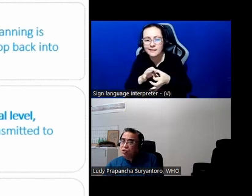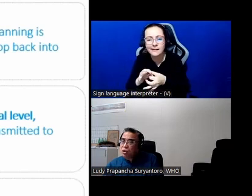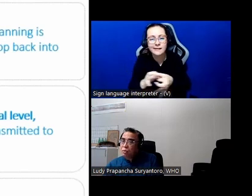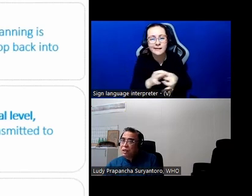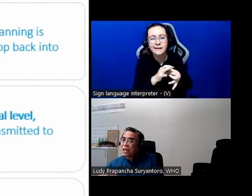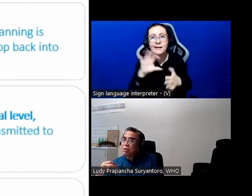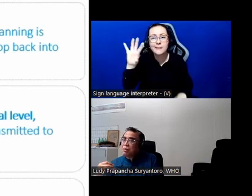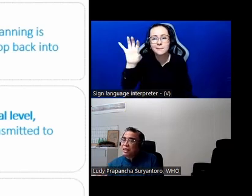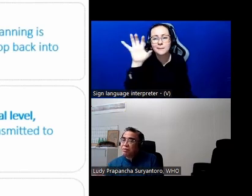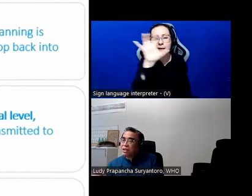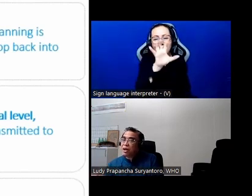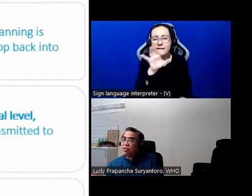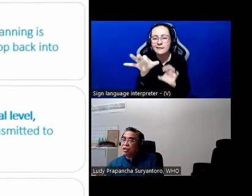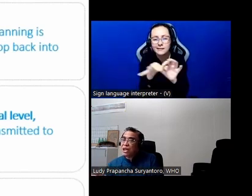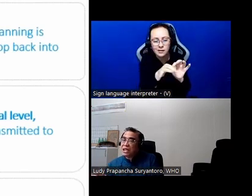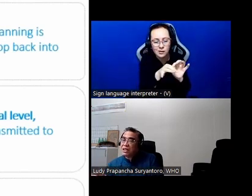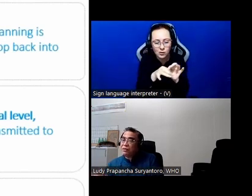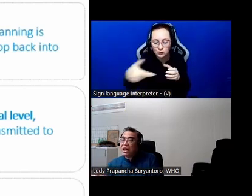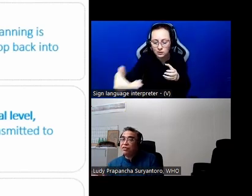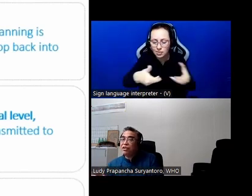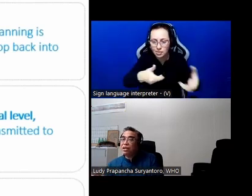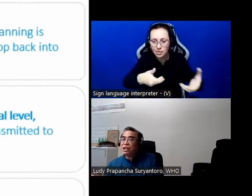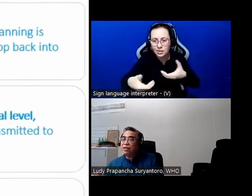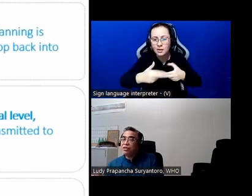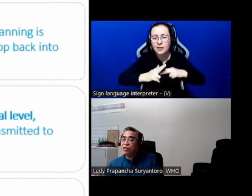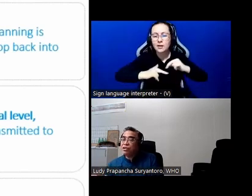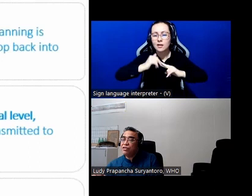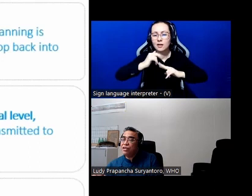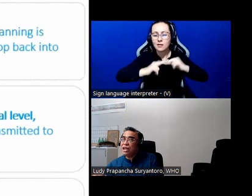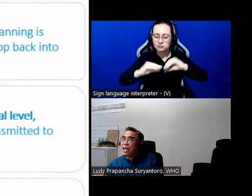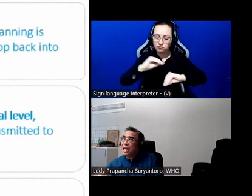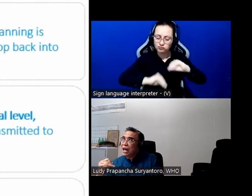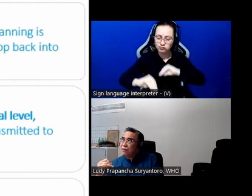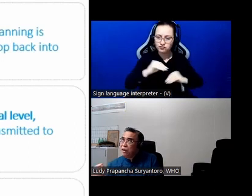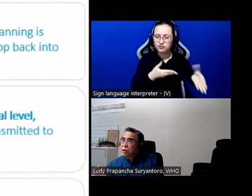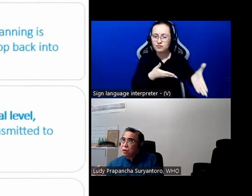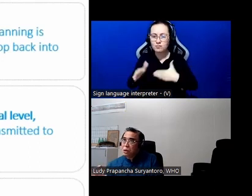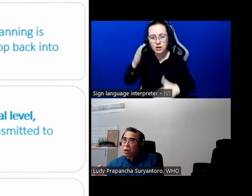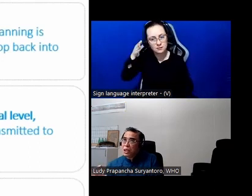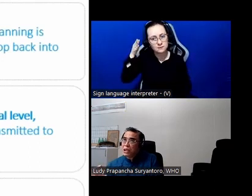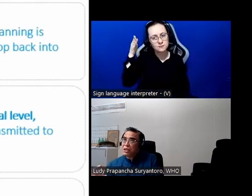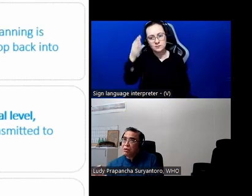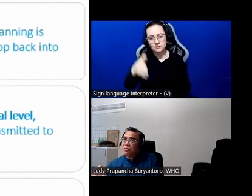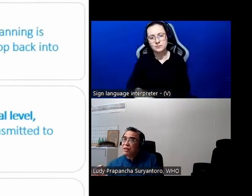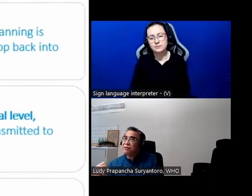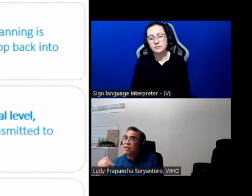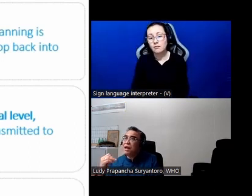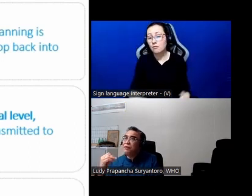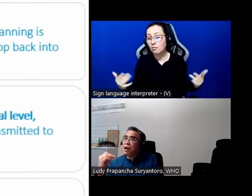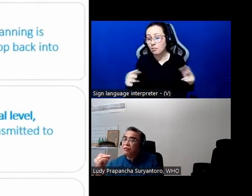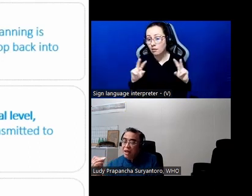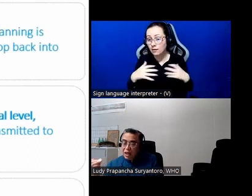is also building momentum and trust solidarity for health security. As you can see, every local authorities provide